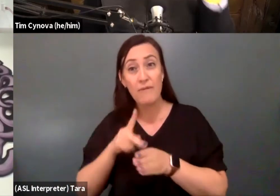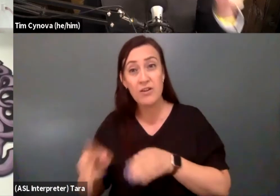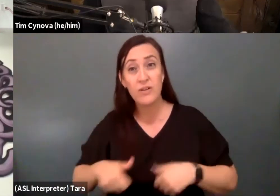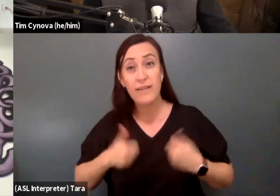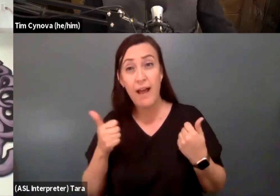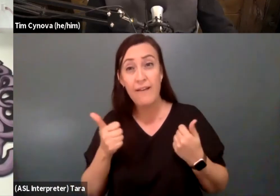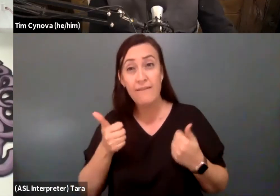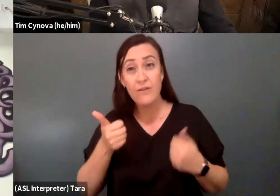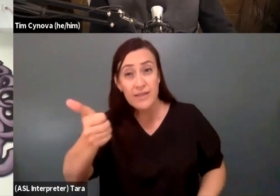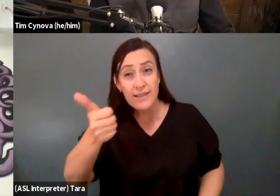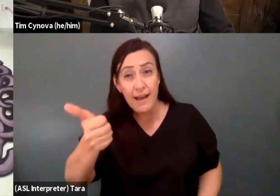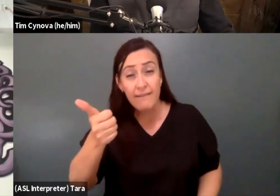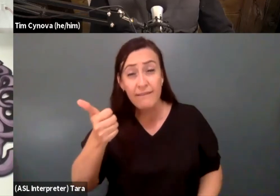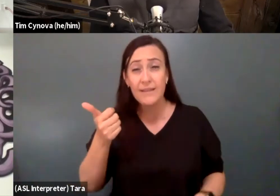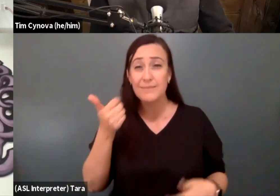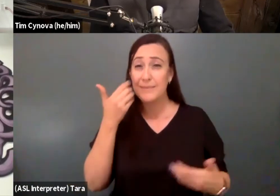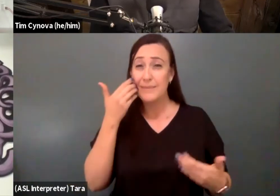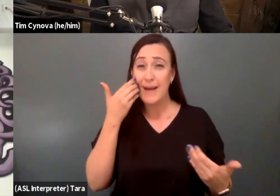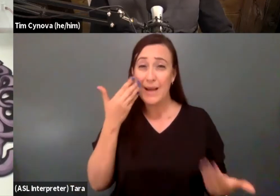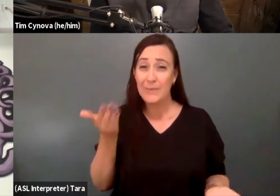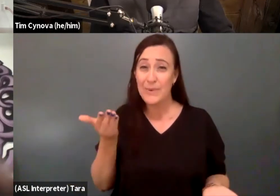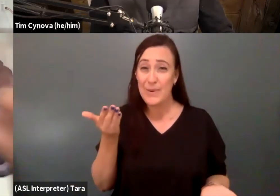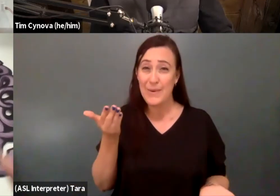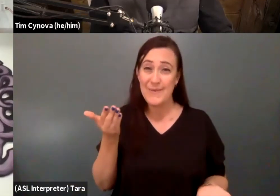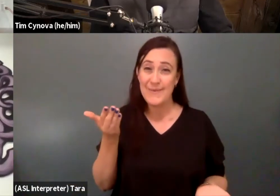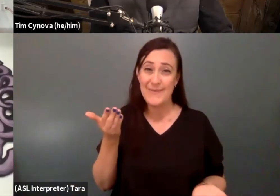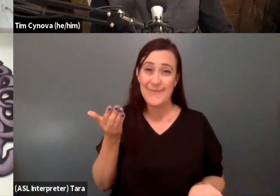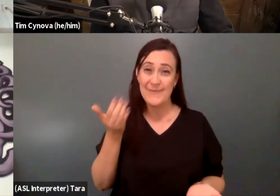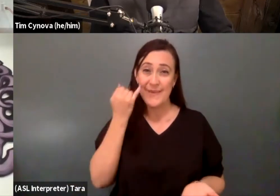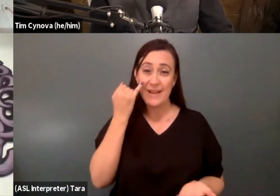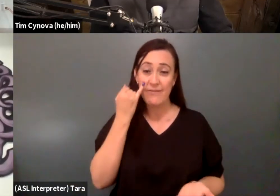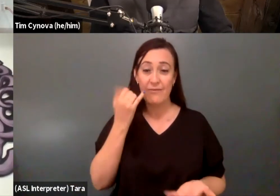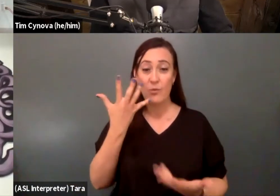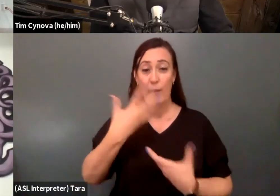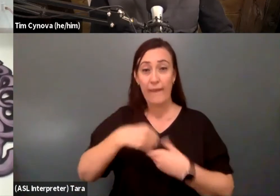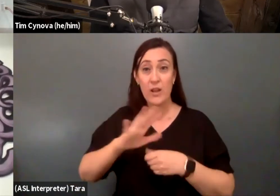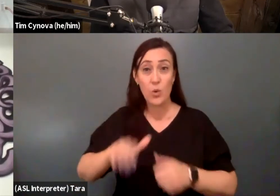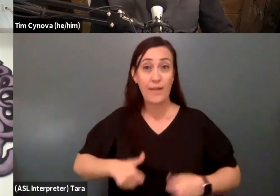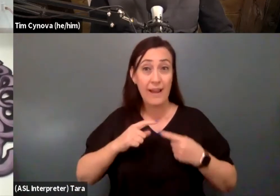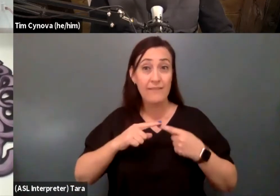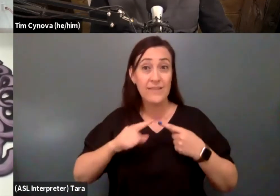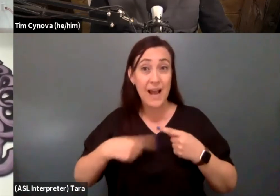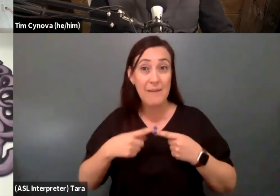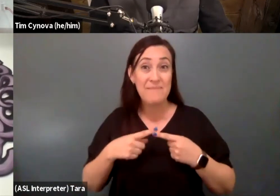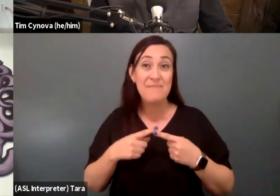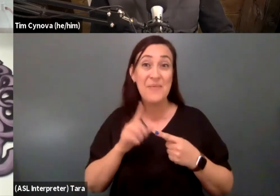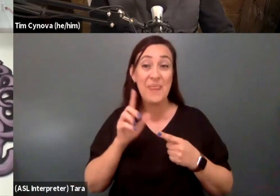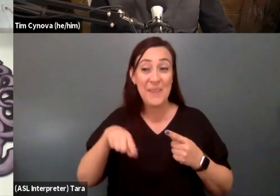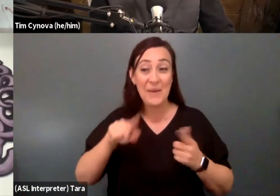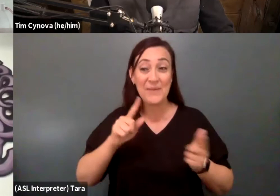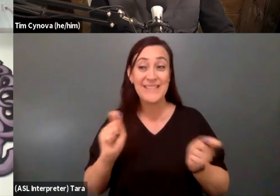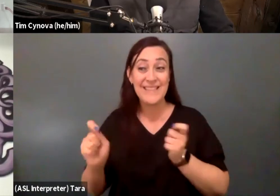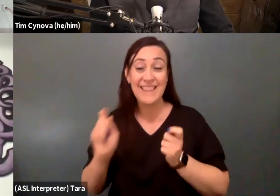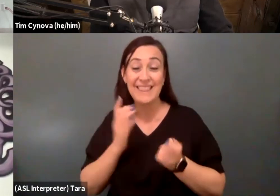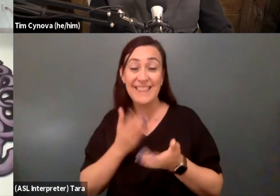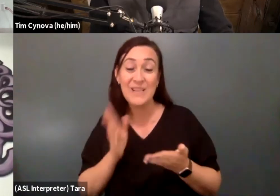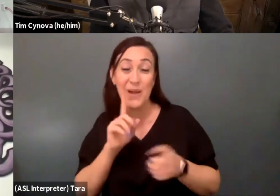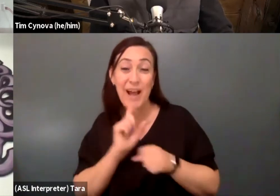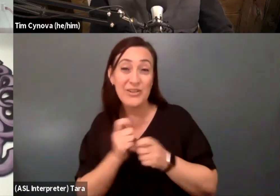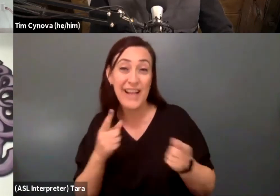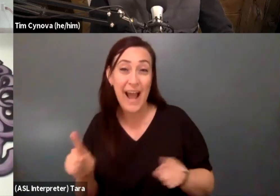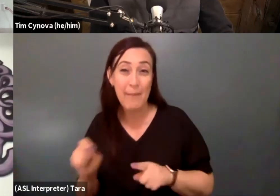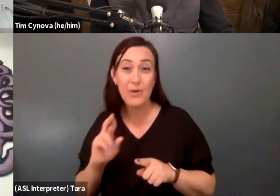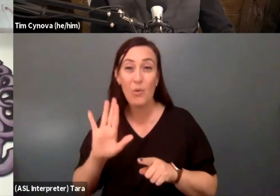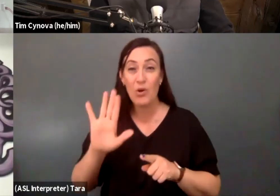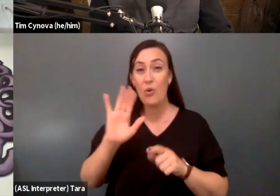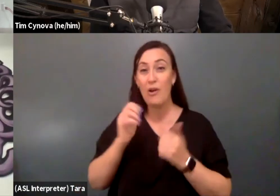personally. I don't know that in your lifetime, those changes are going to be made, or that your efforts will be